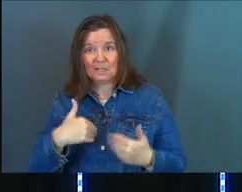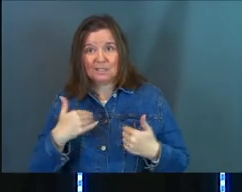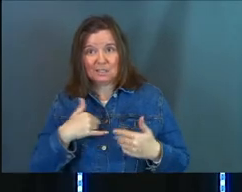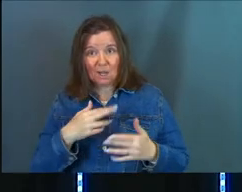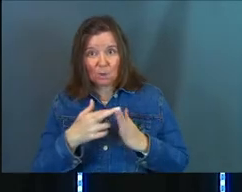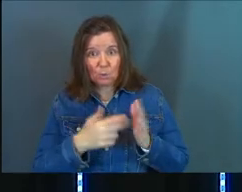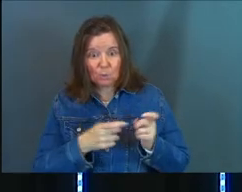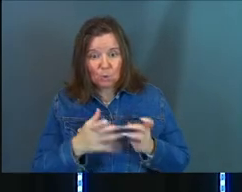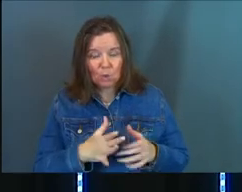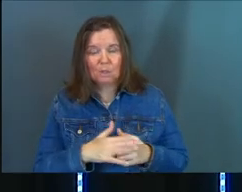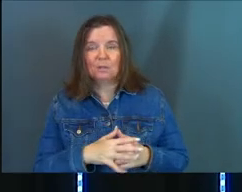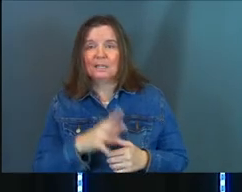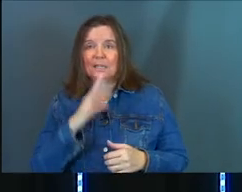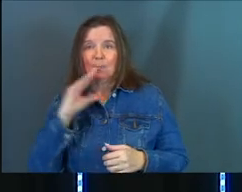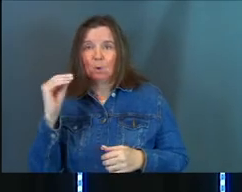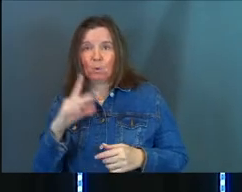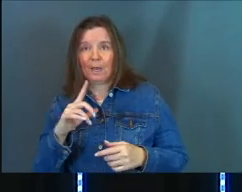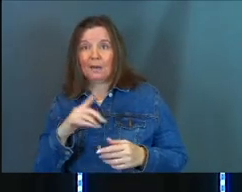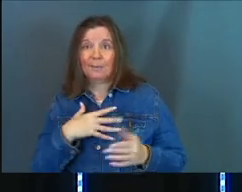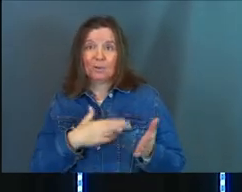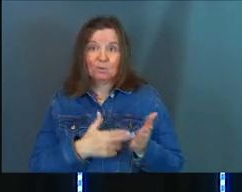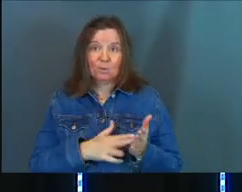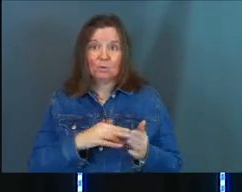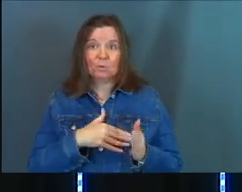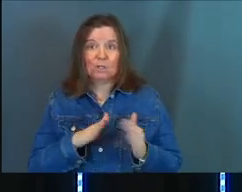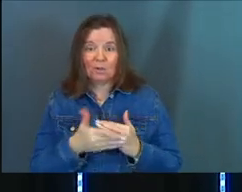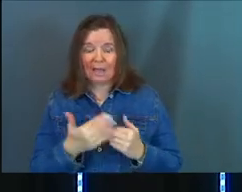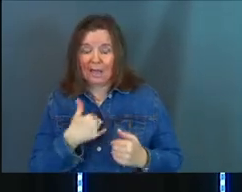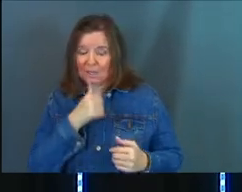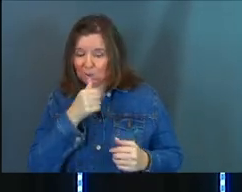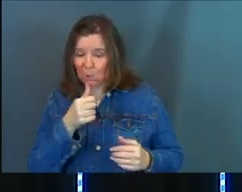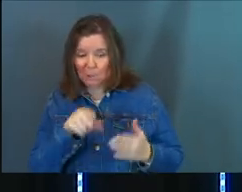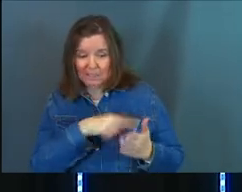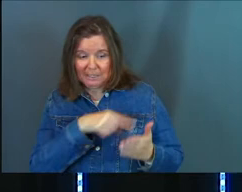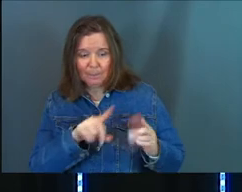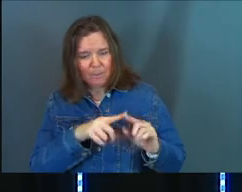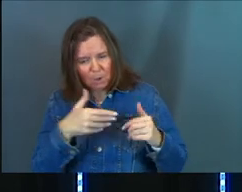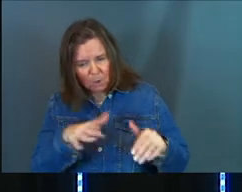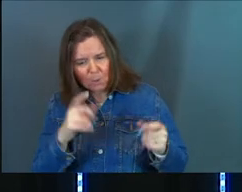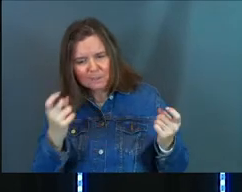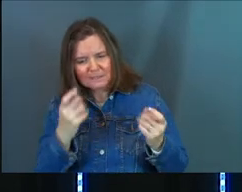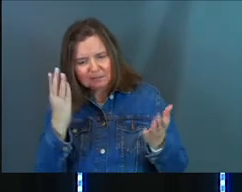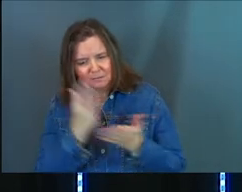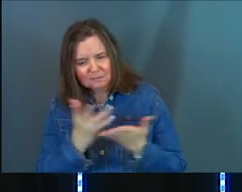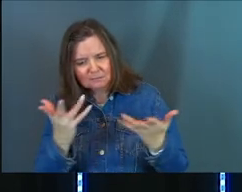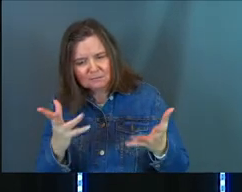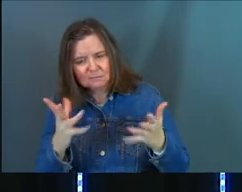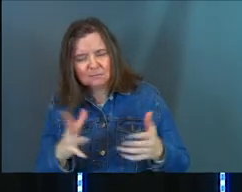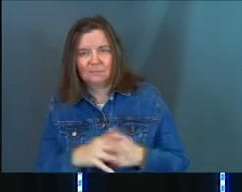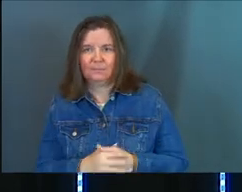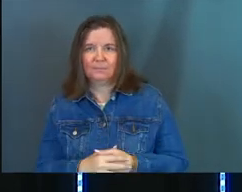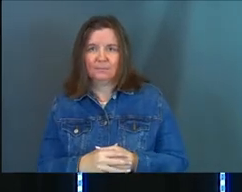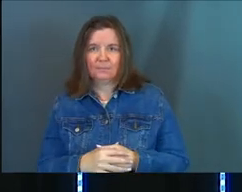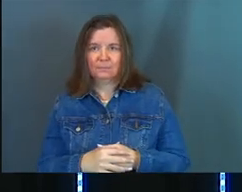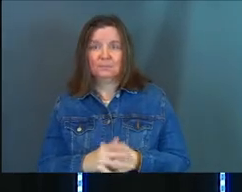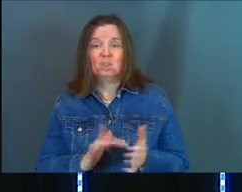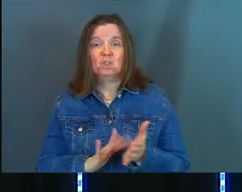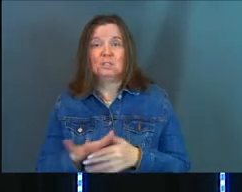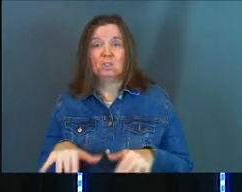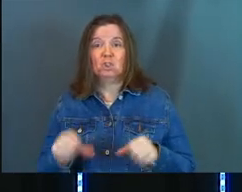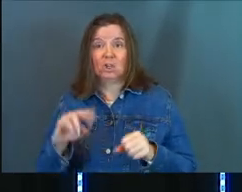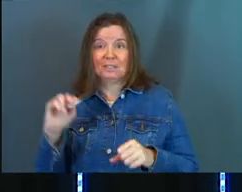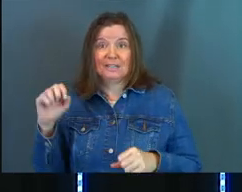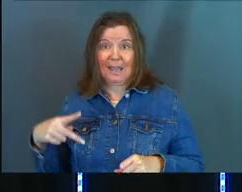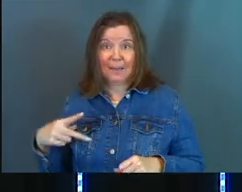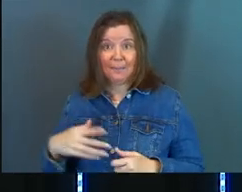He spoke grace, but also truth to the adulteress. He said, neither do I condemn you, but go and sin no more. Jesus took